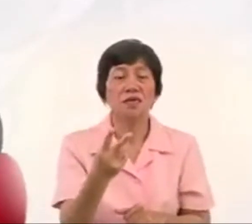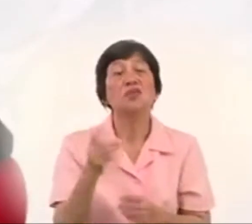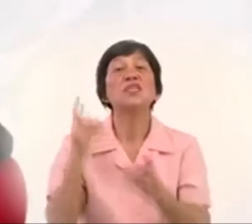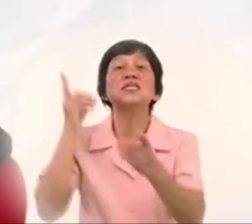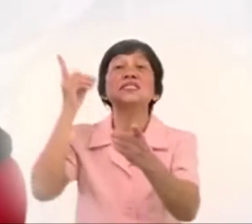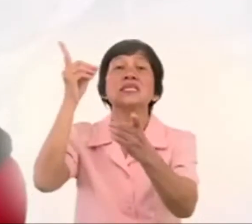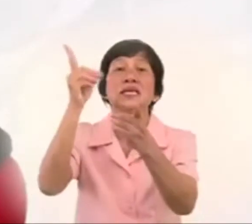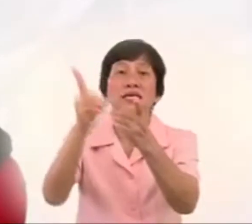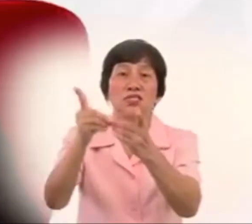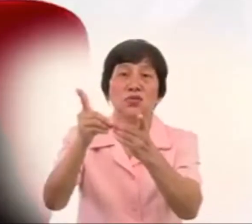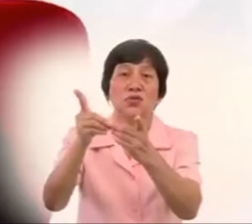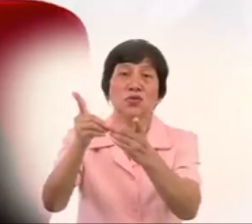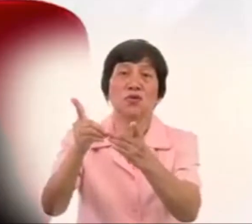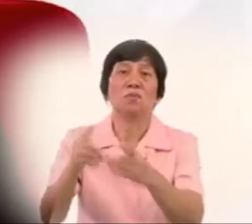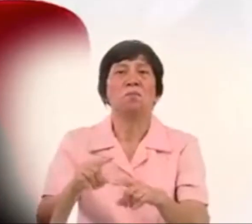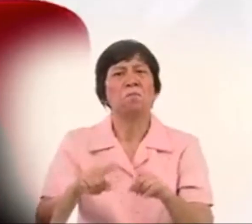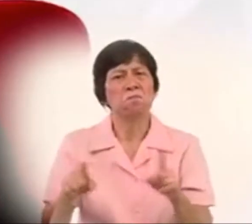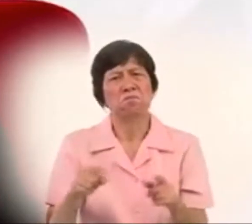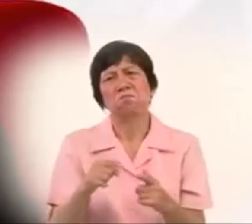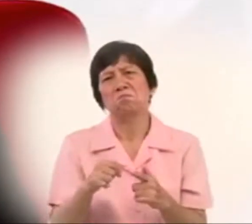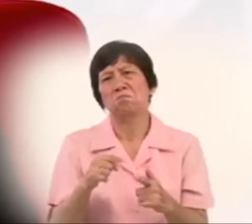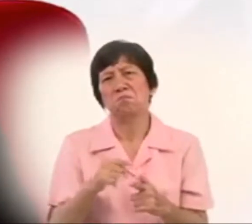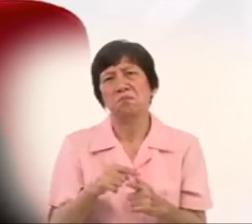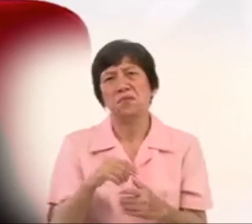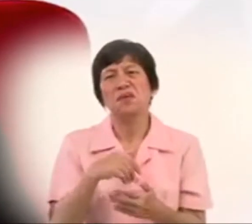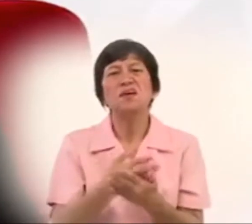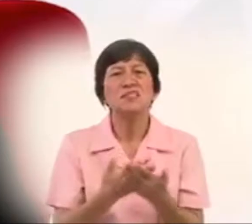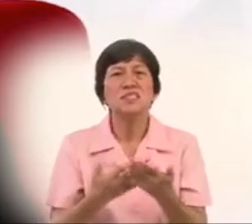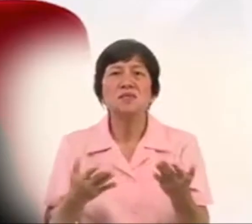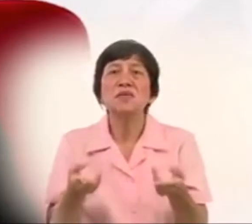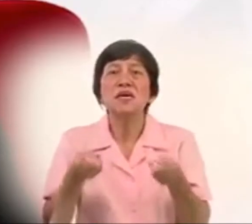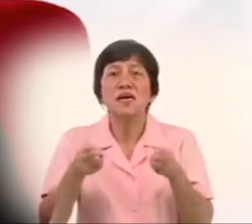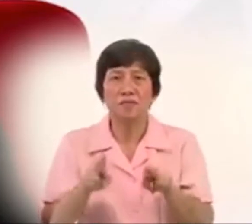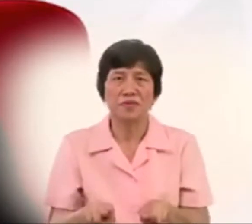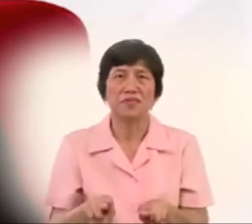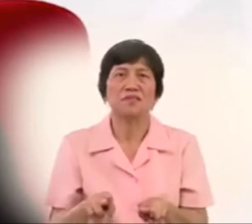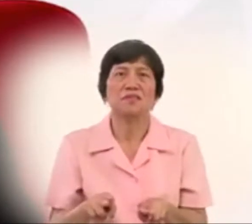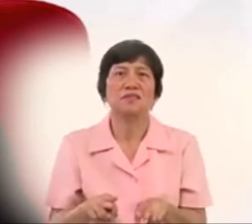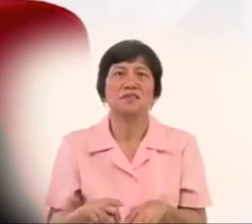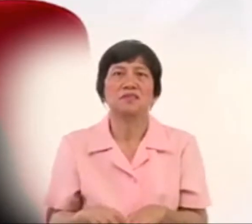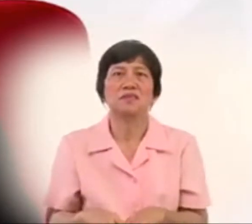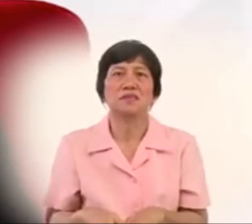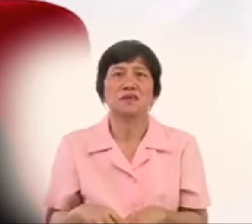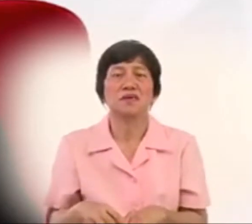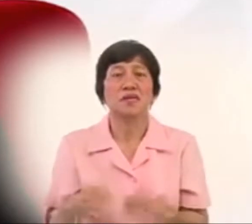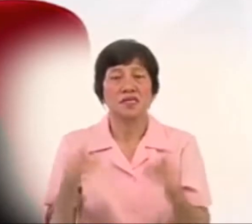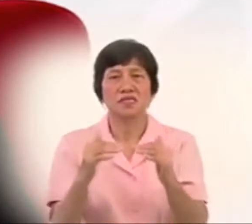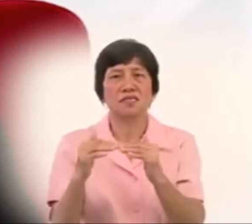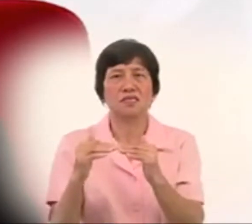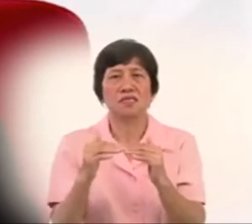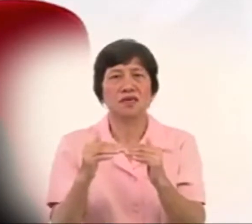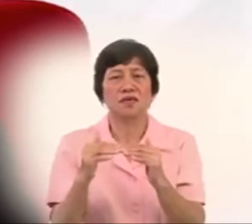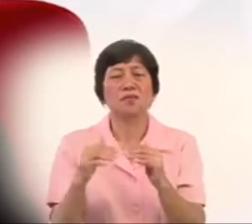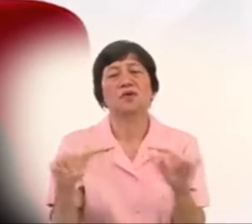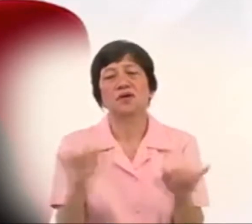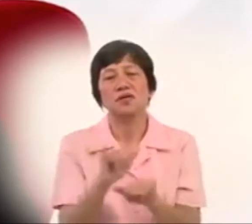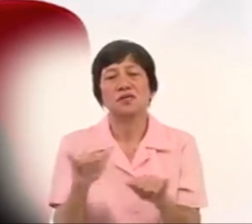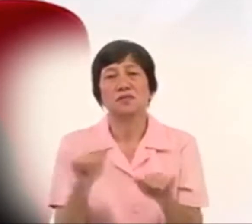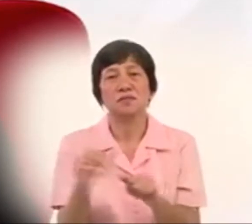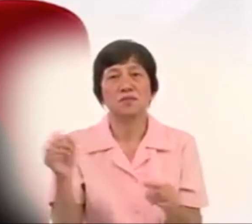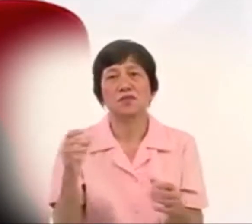your destination. But then something happens. The equivalent of the strong